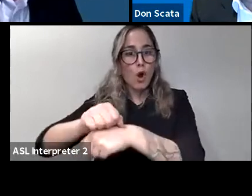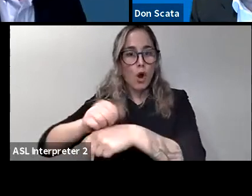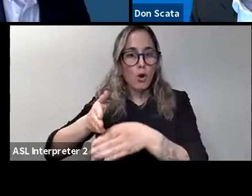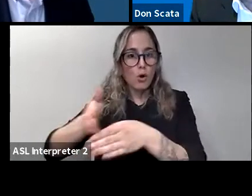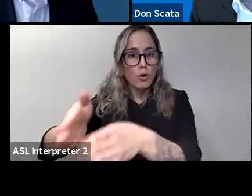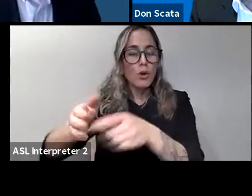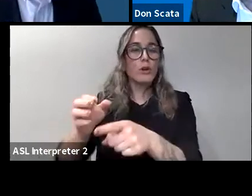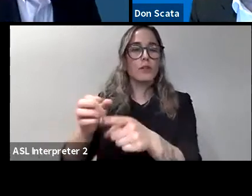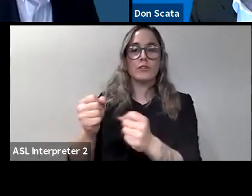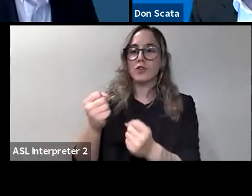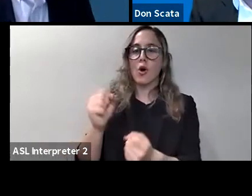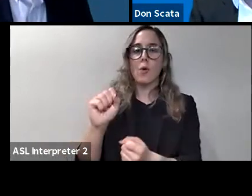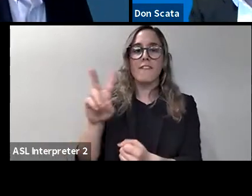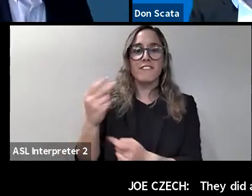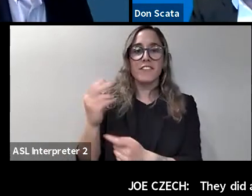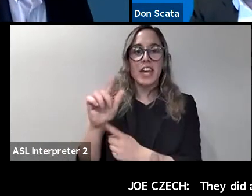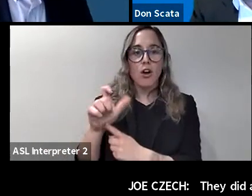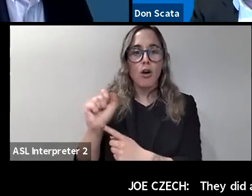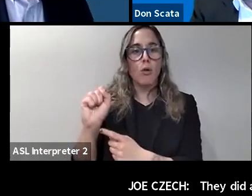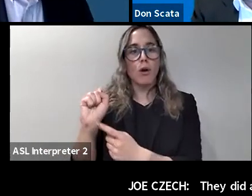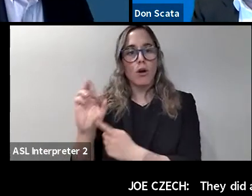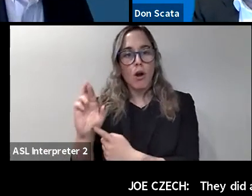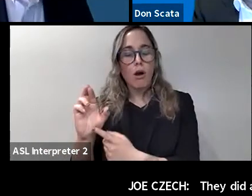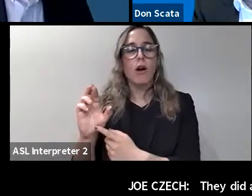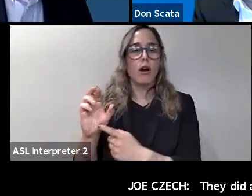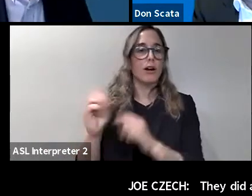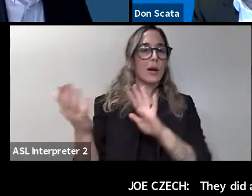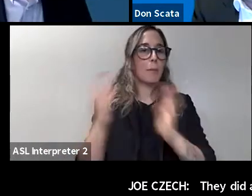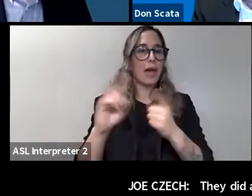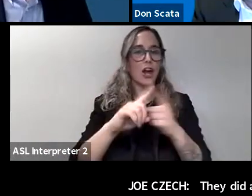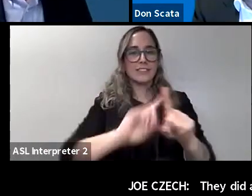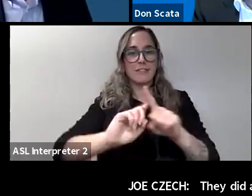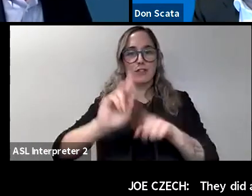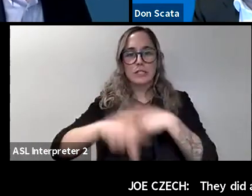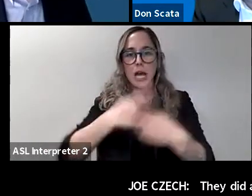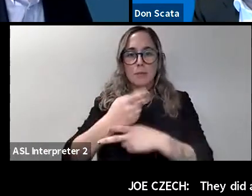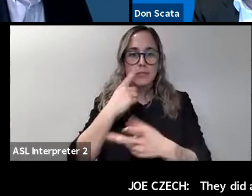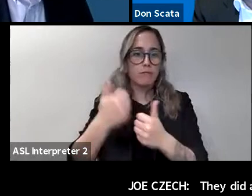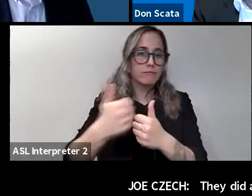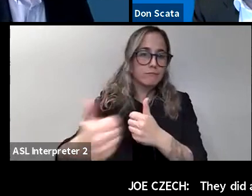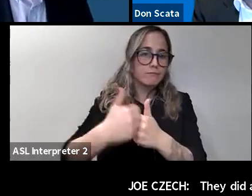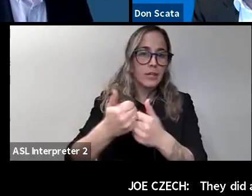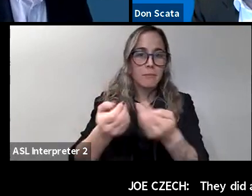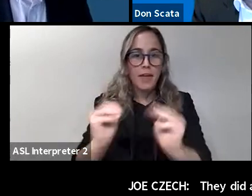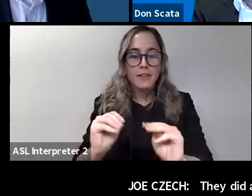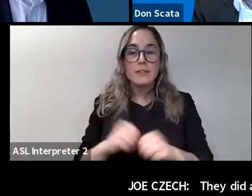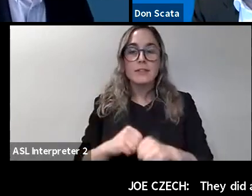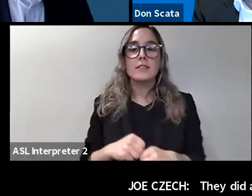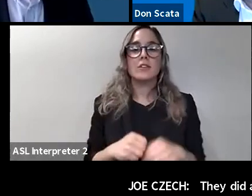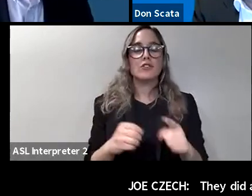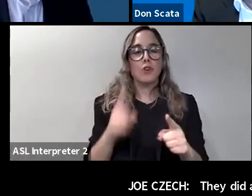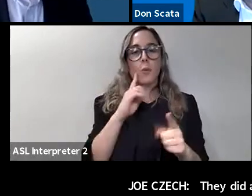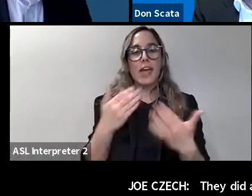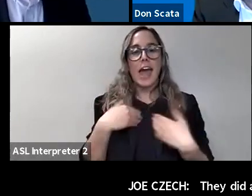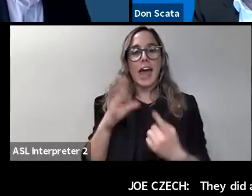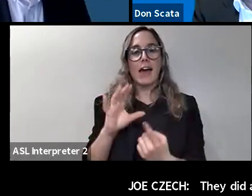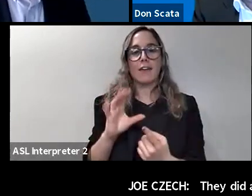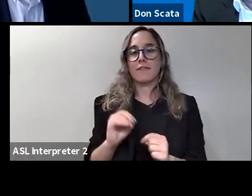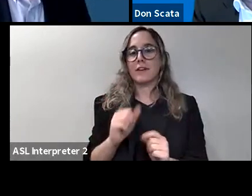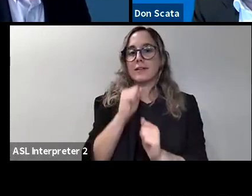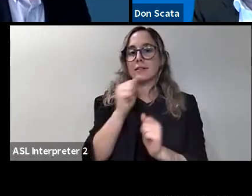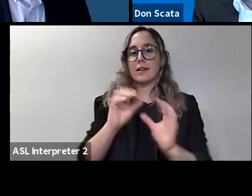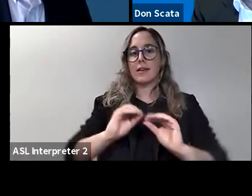pointed out in his part of the webinar, the study did not assess noise from non-aircraft sources. And the dose